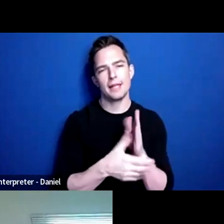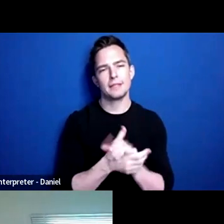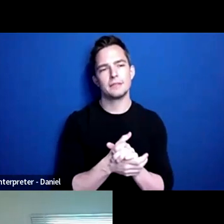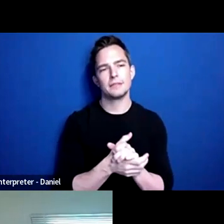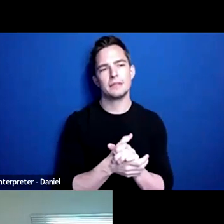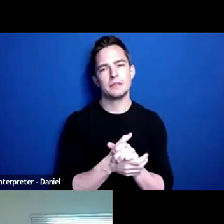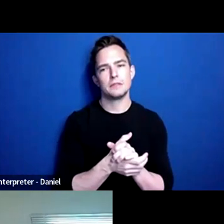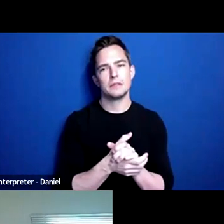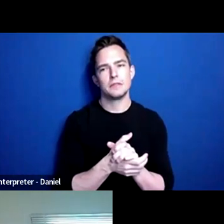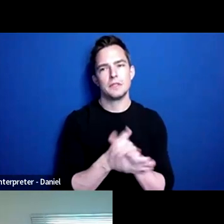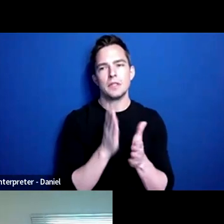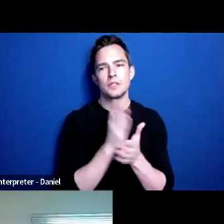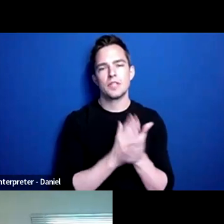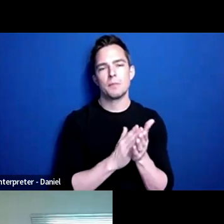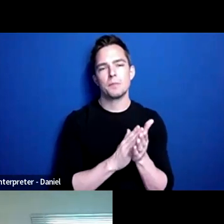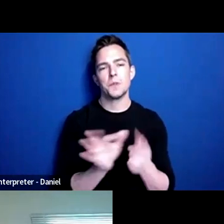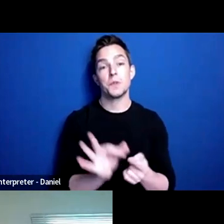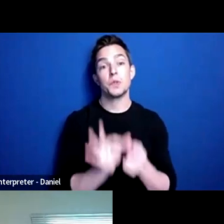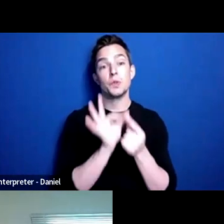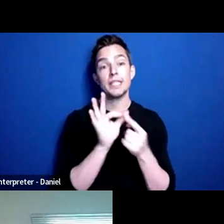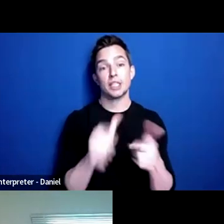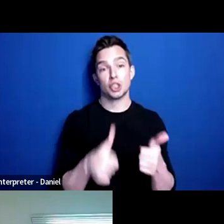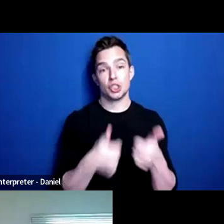some of the unique challenges I think that